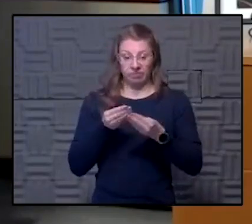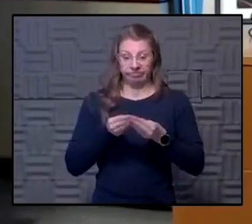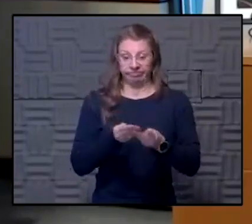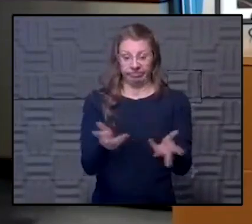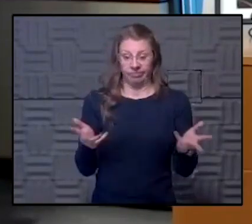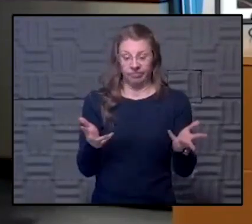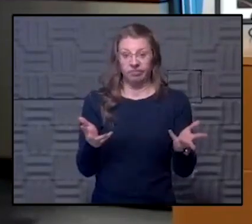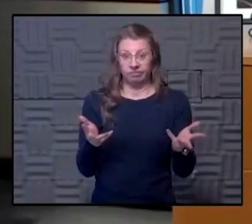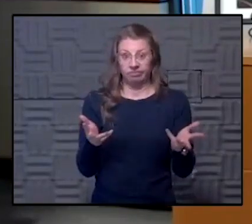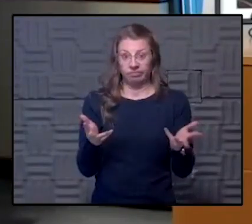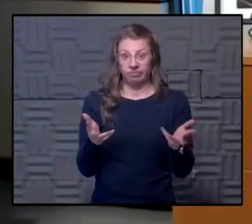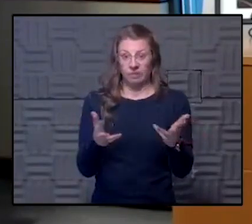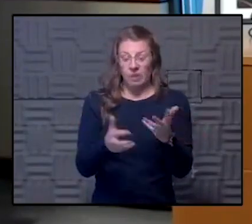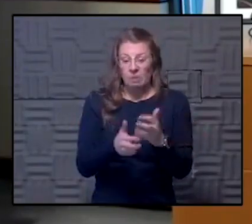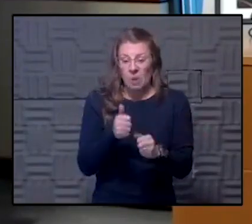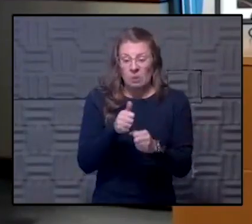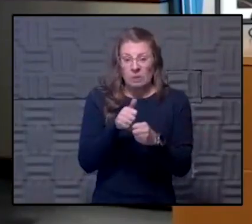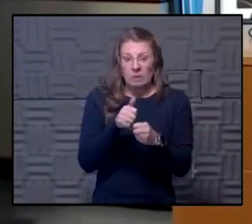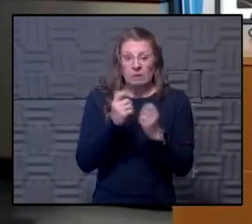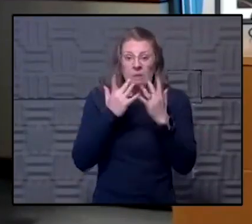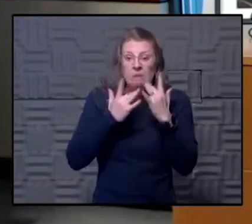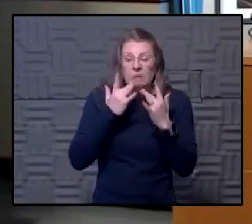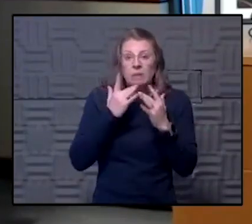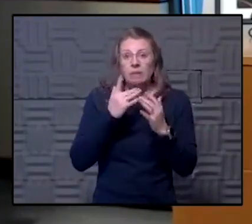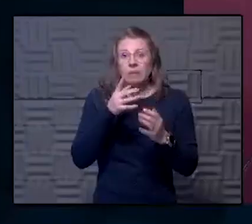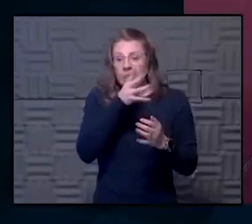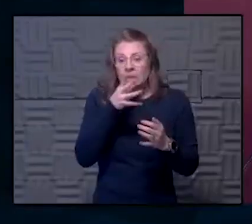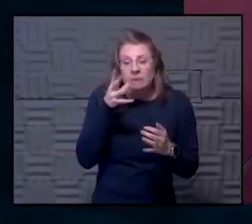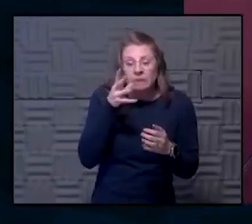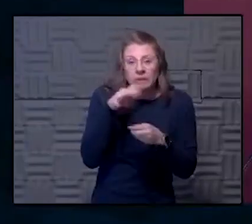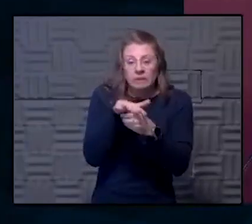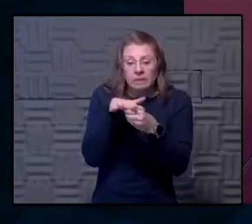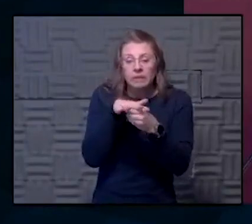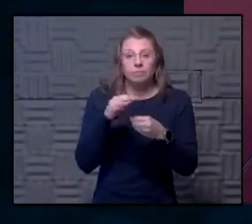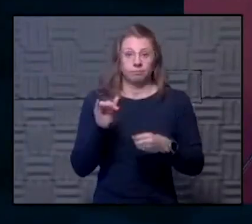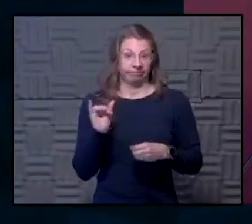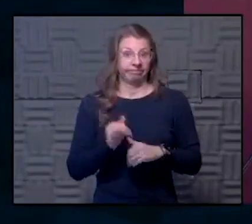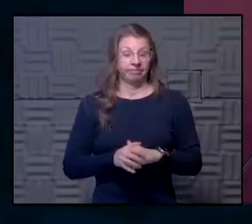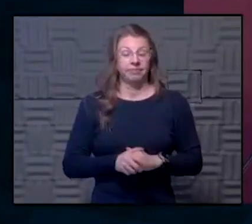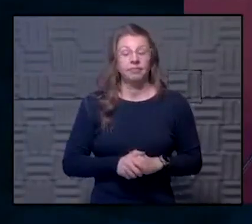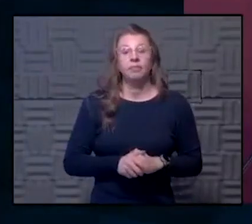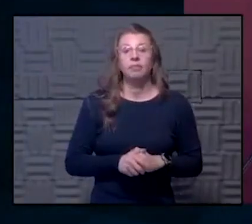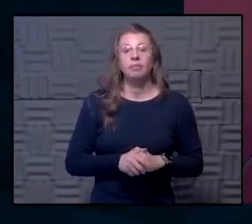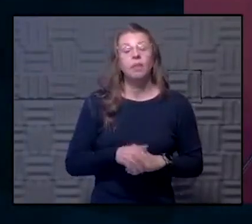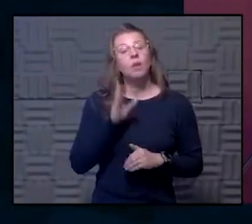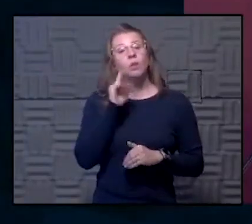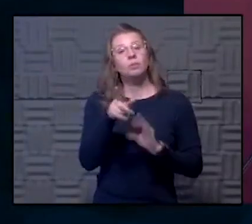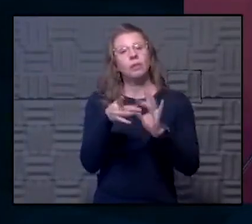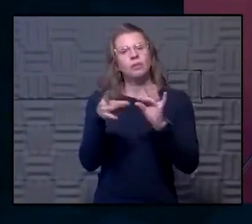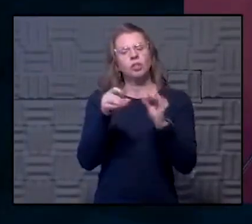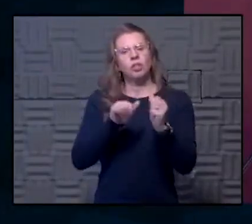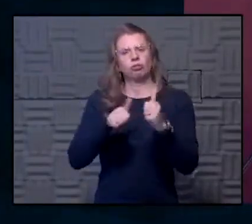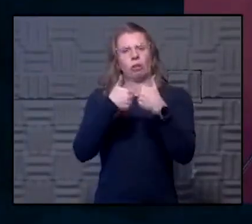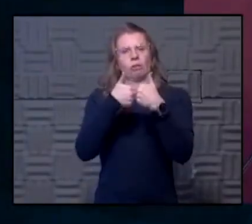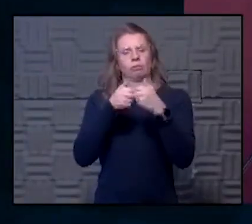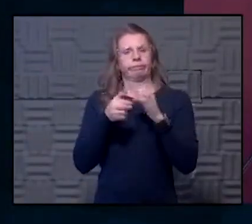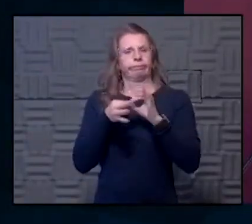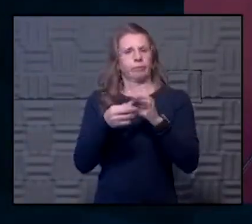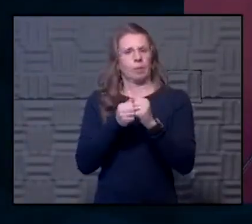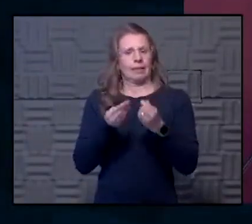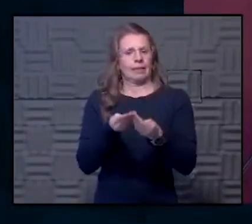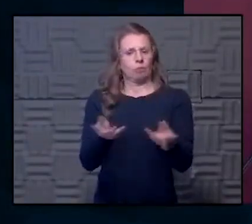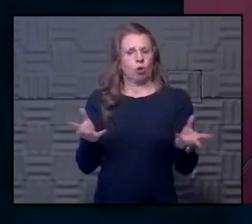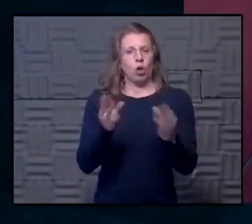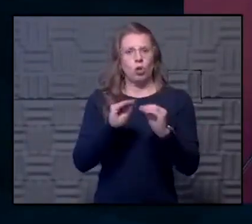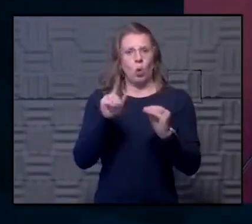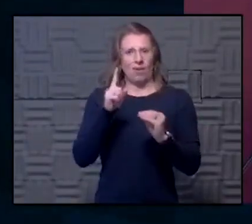the most remote or frontier sites as well. Yeah, you mentioned the challenges around distribution and the fact that